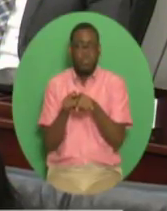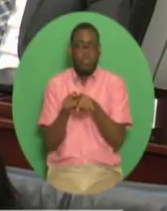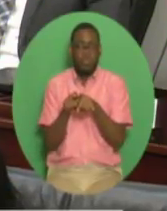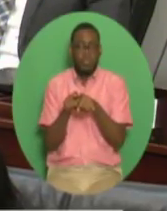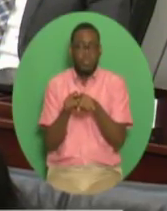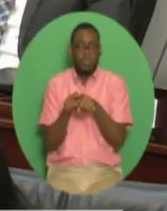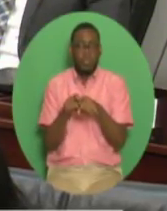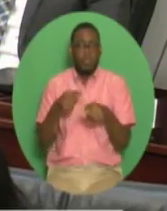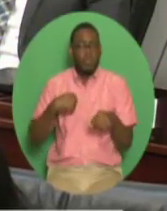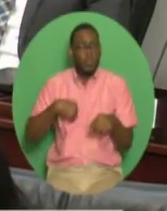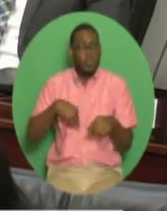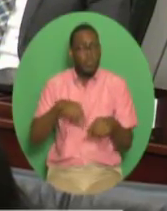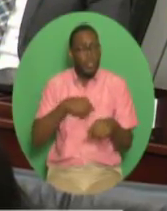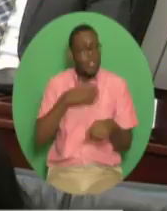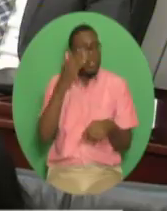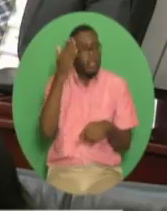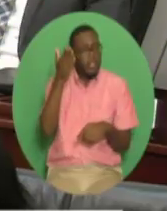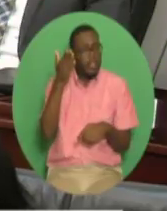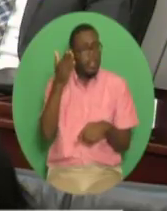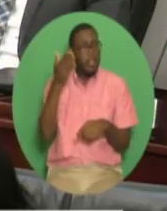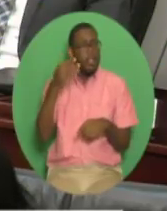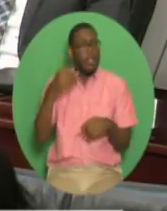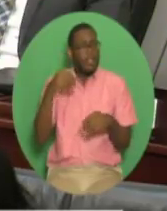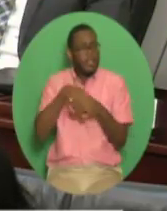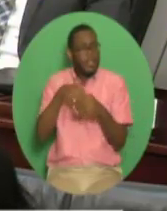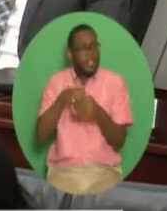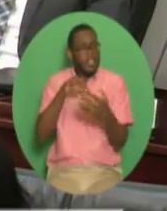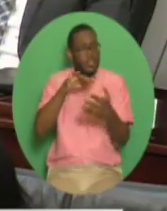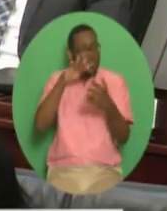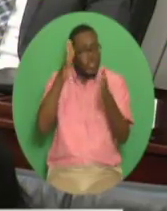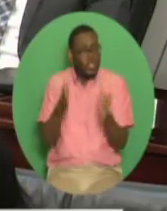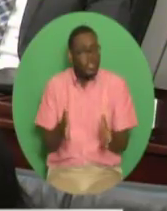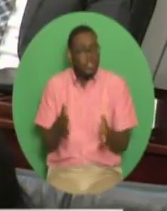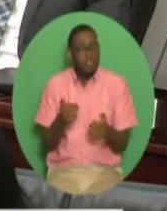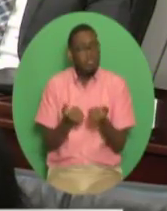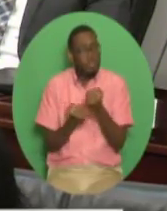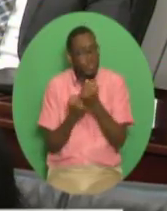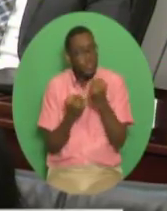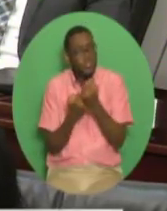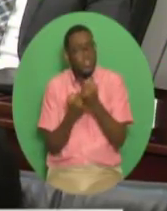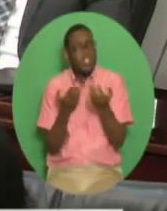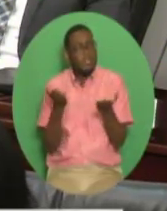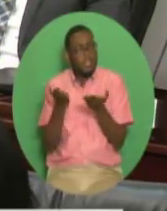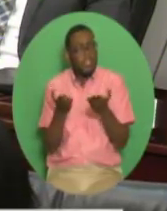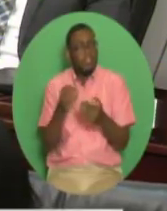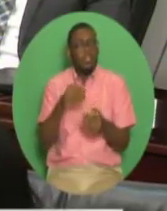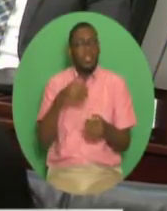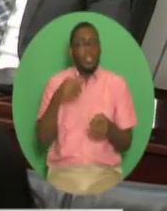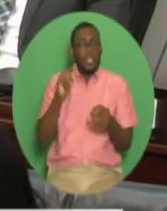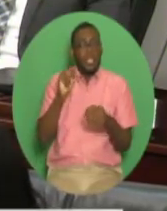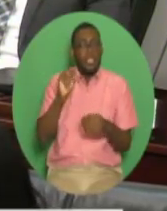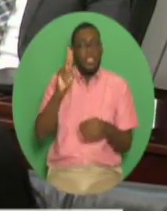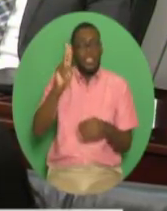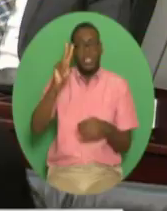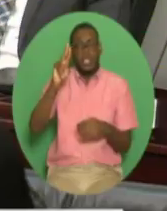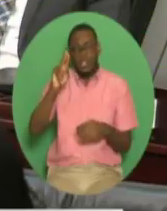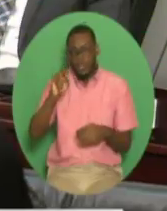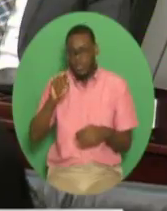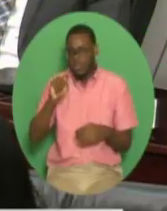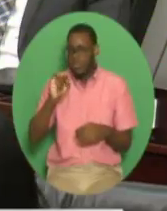house the Student Support Services Division, we now house NIHUS, we now house